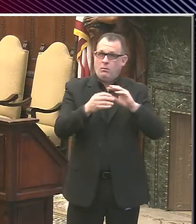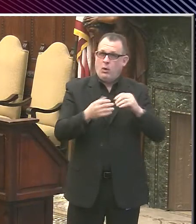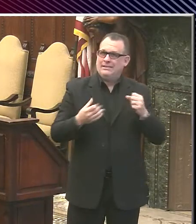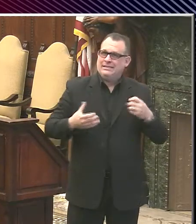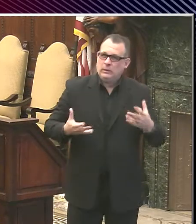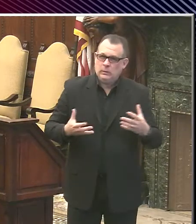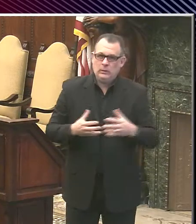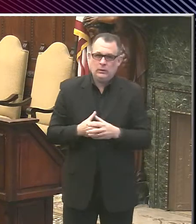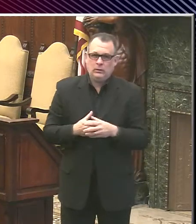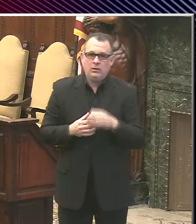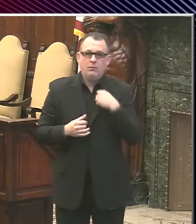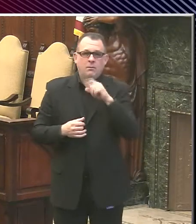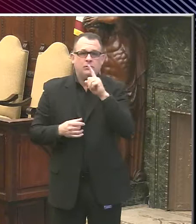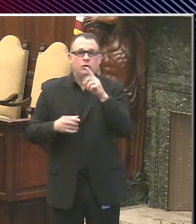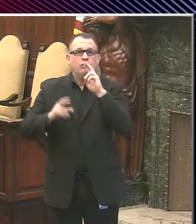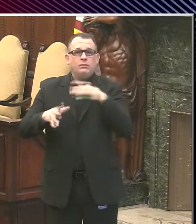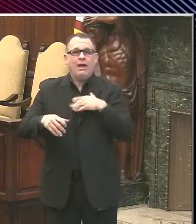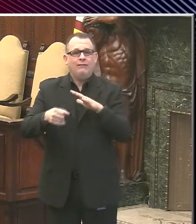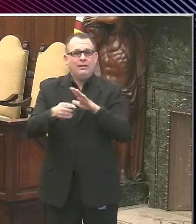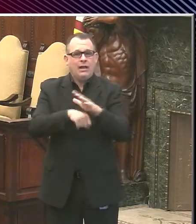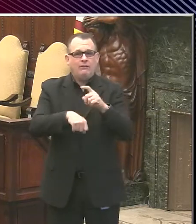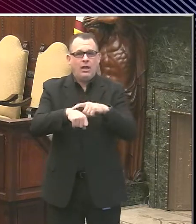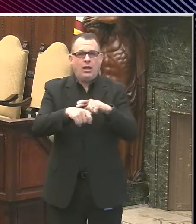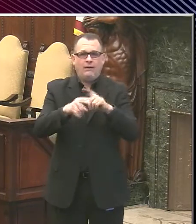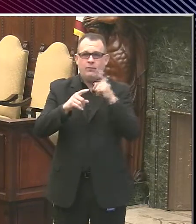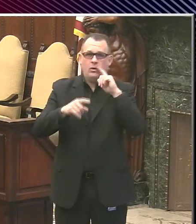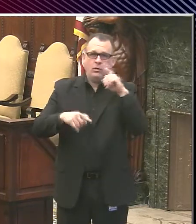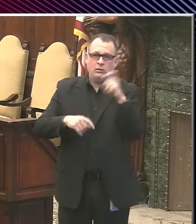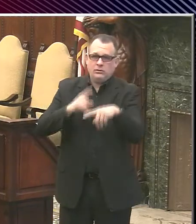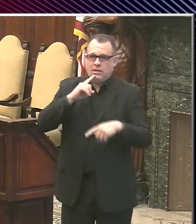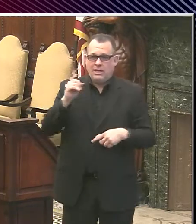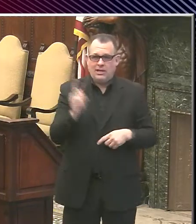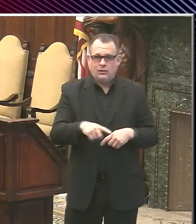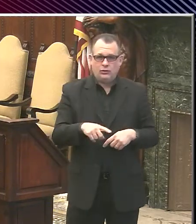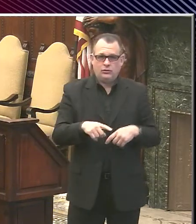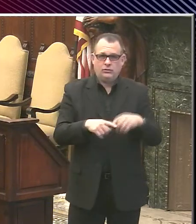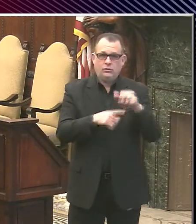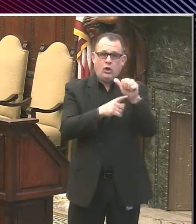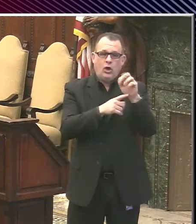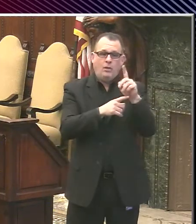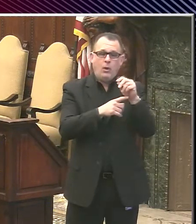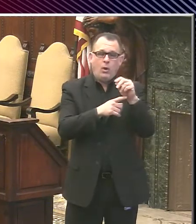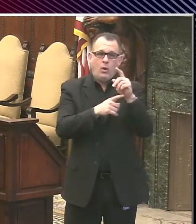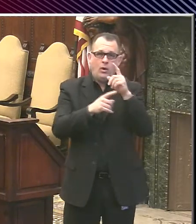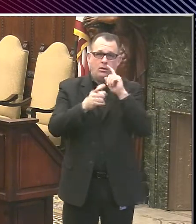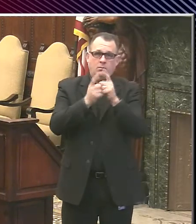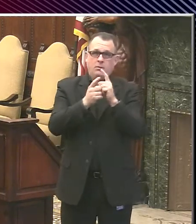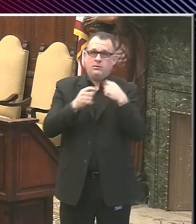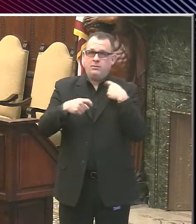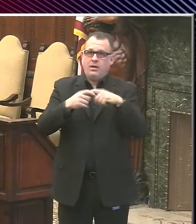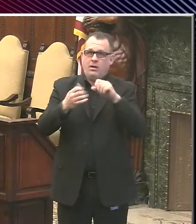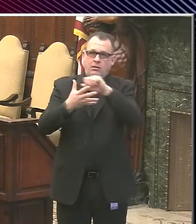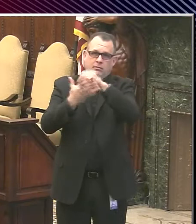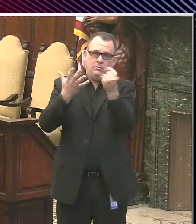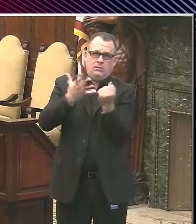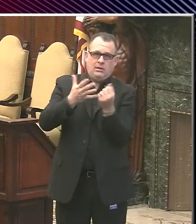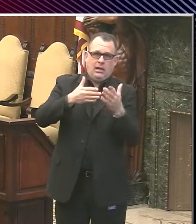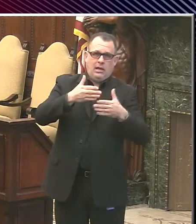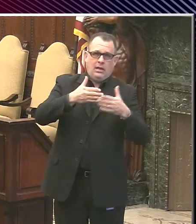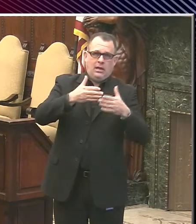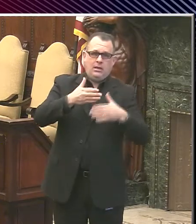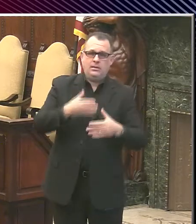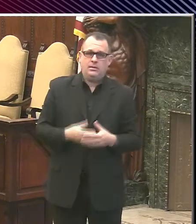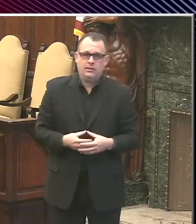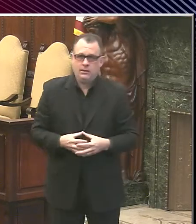ensure that the reporters have sufficient time for questions, we're gonna move Armando's translation to the end